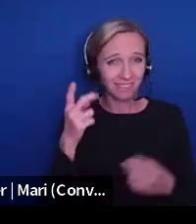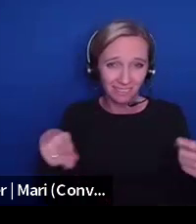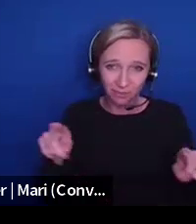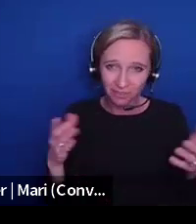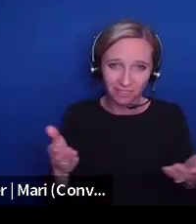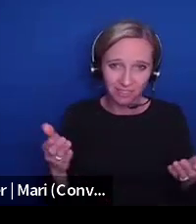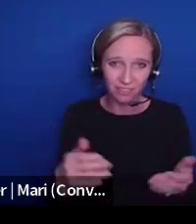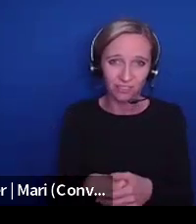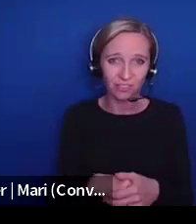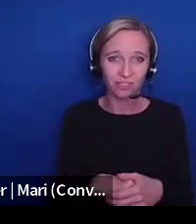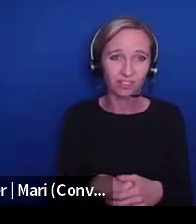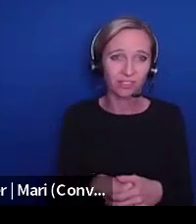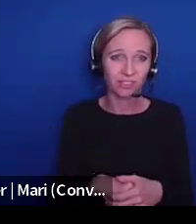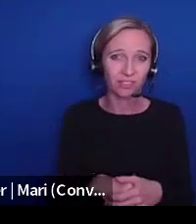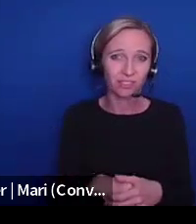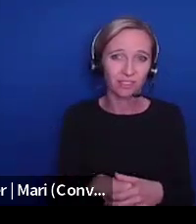here.